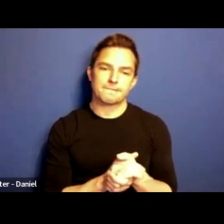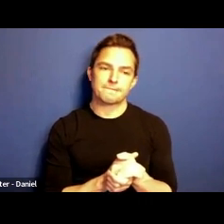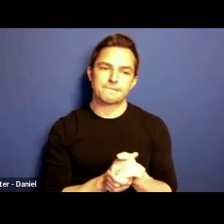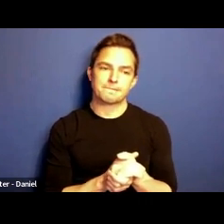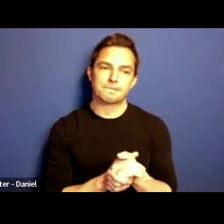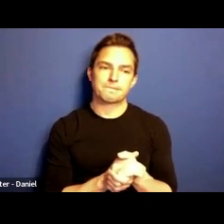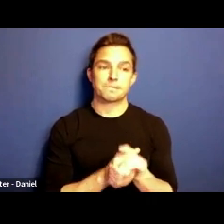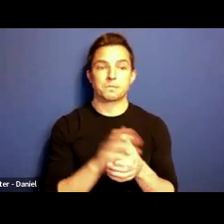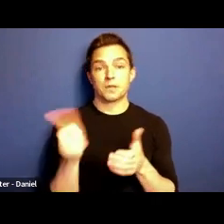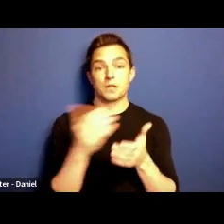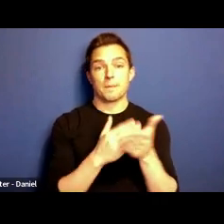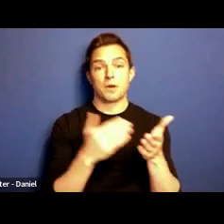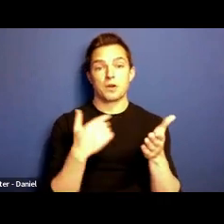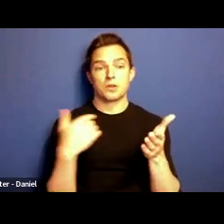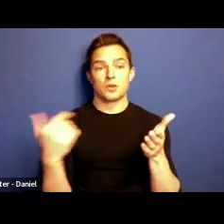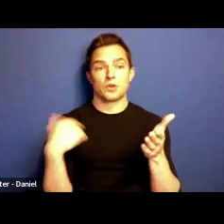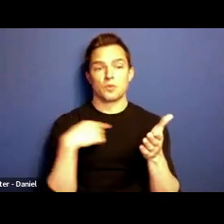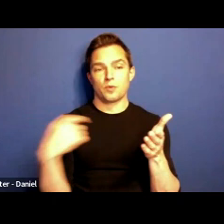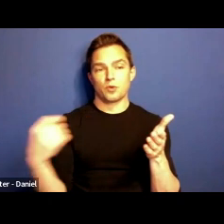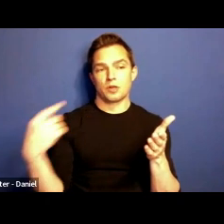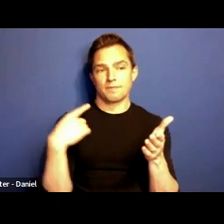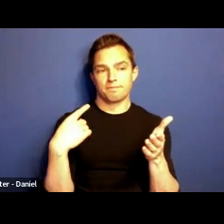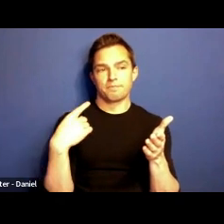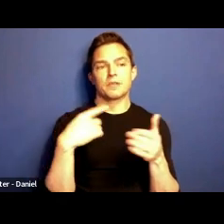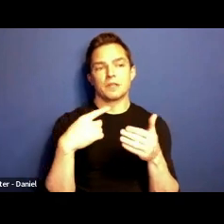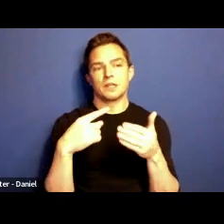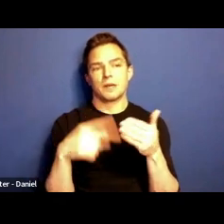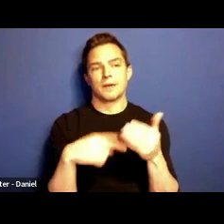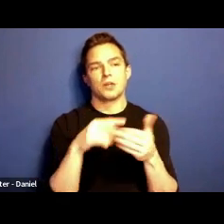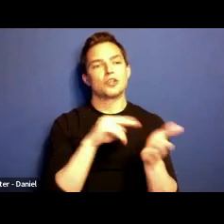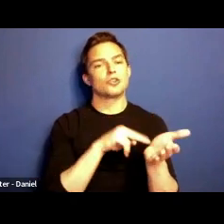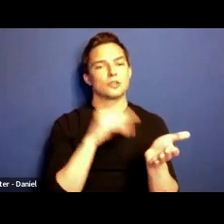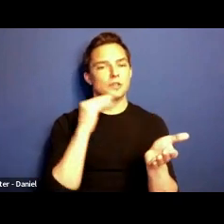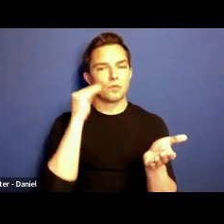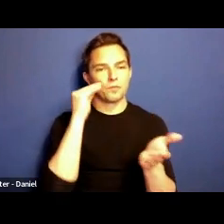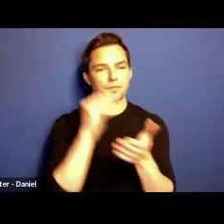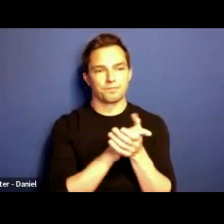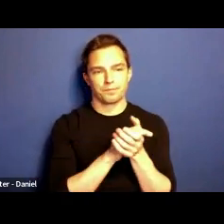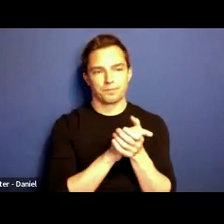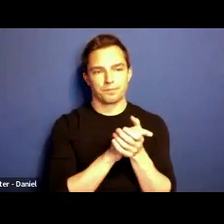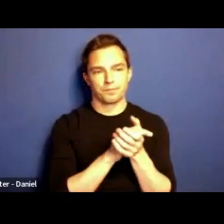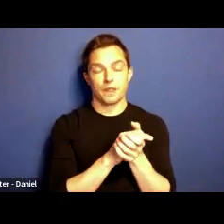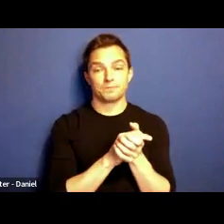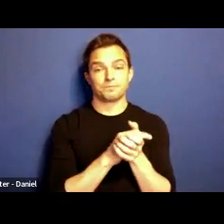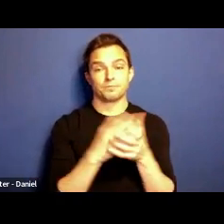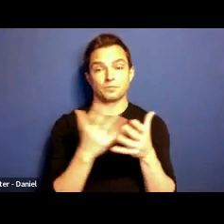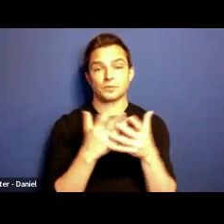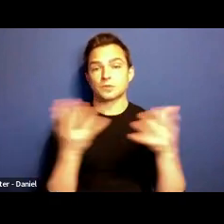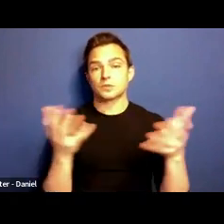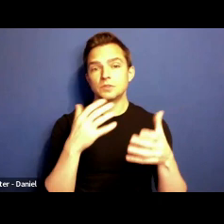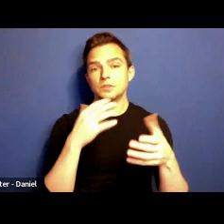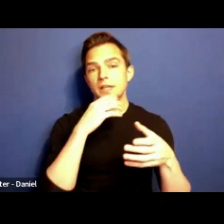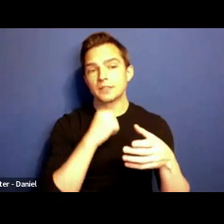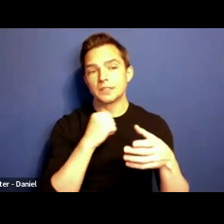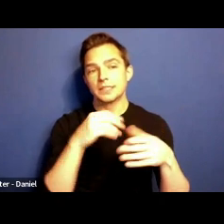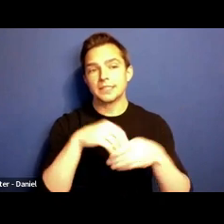Another piece that we were asked about was, what about nursing homes? There were a lot of elderly in-state hospitals